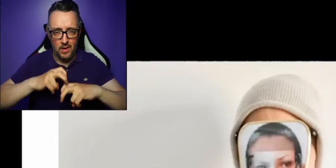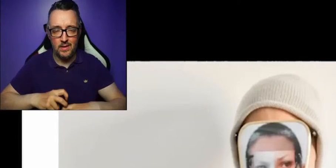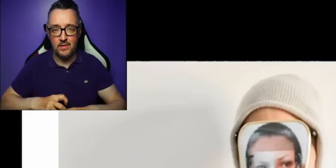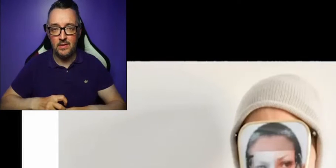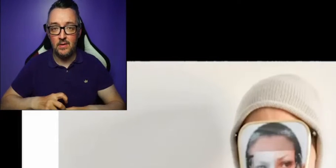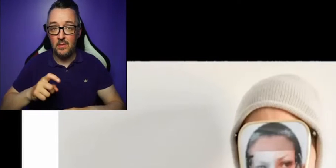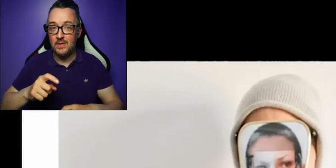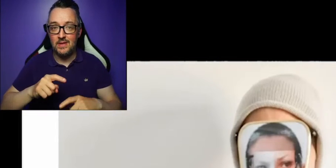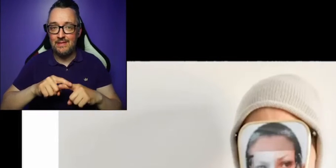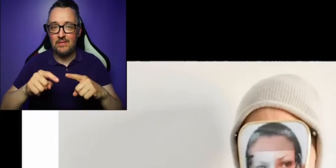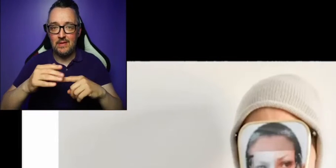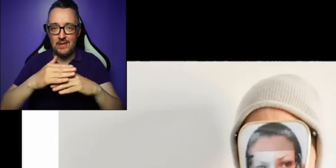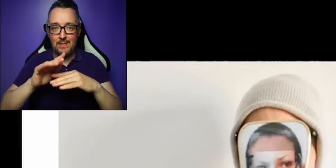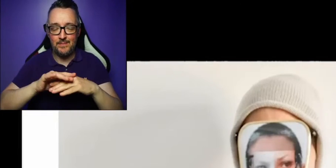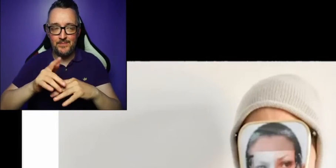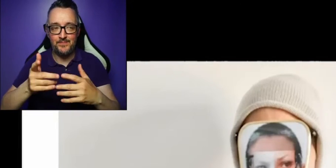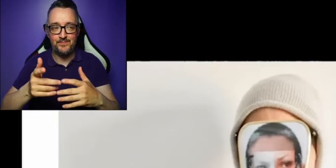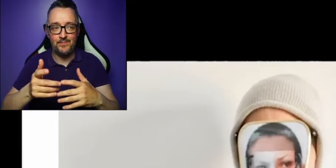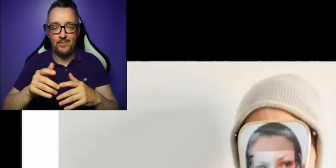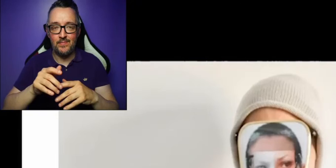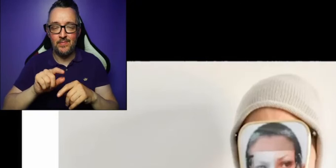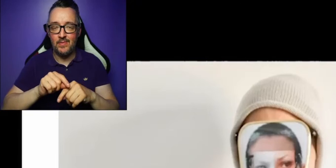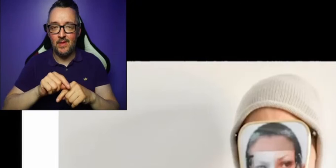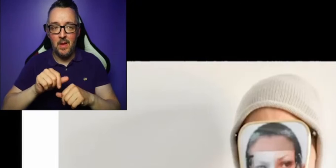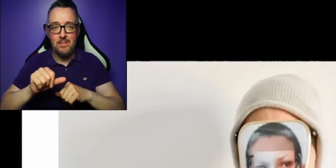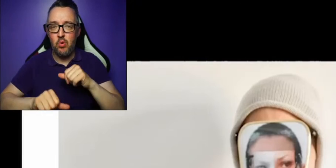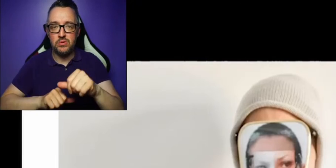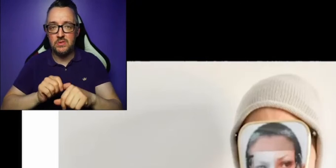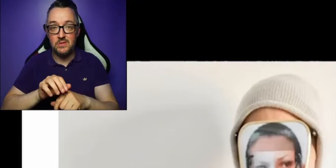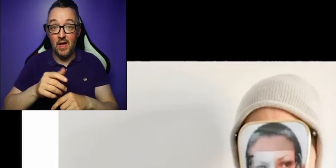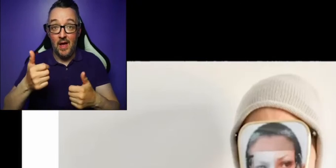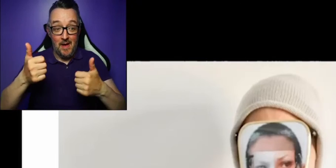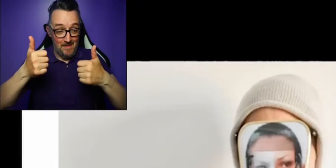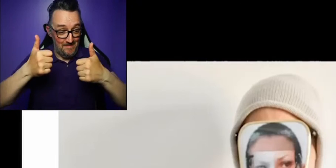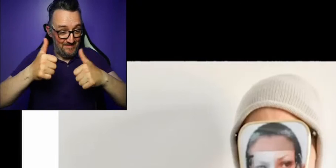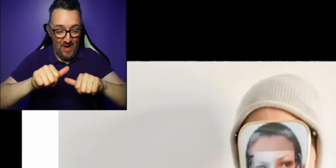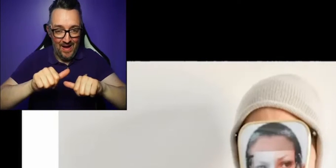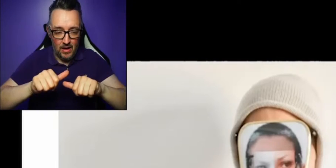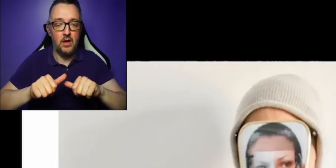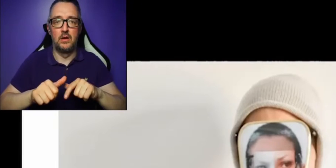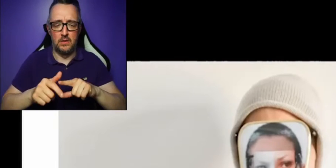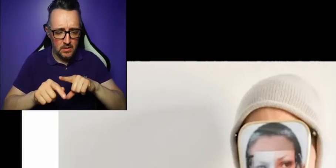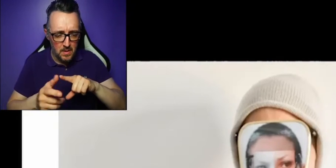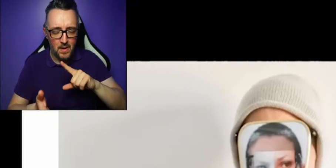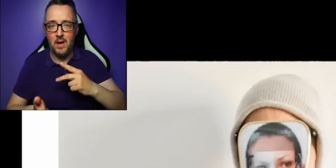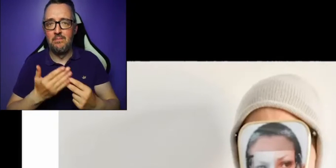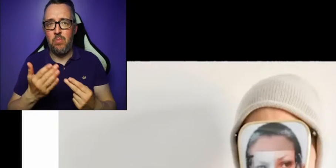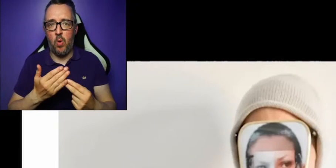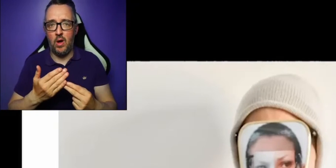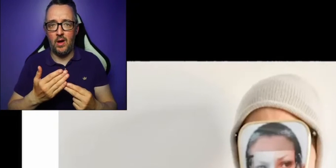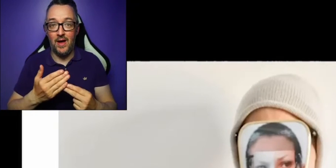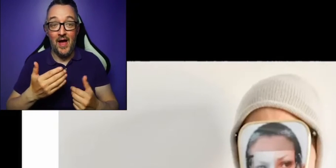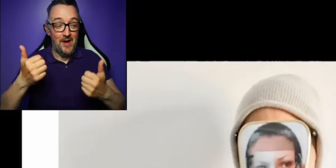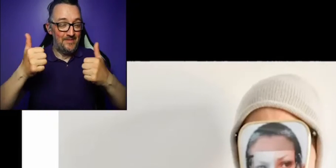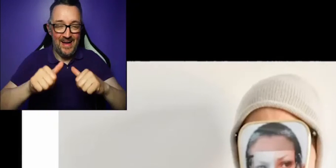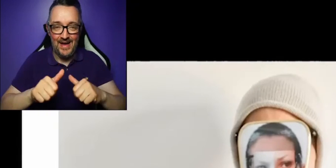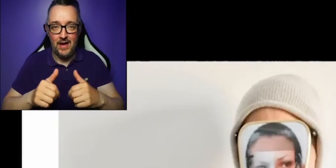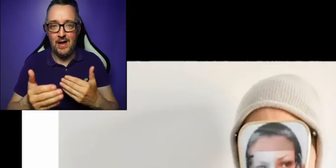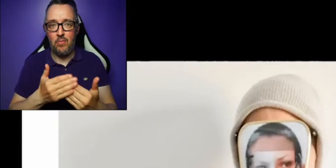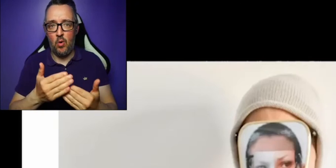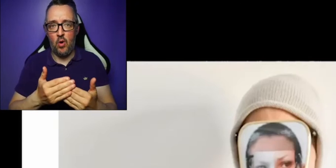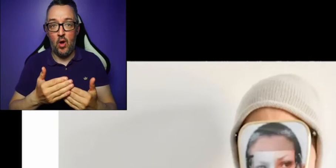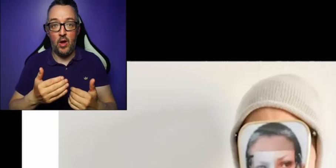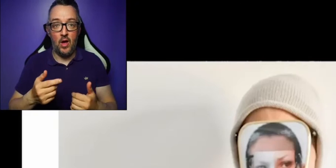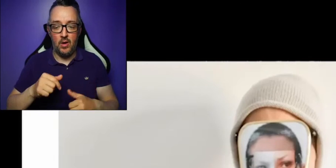keep it's like an ever-evolving process. You feel like you've got there, and then you think, oh, or a